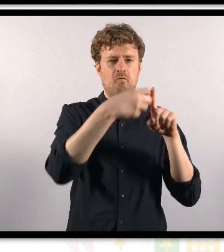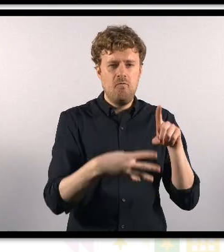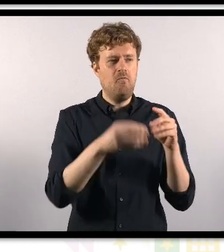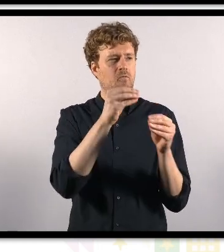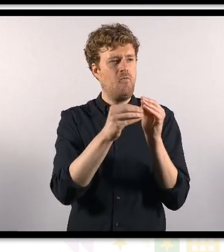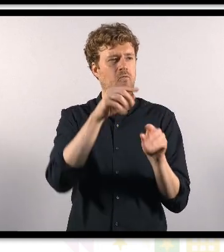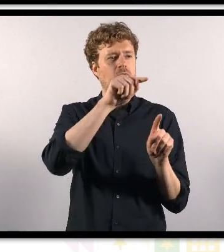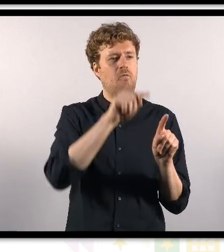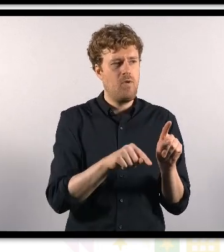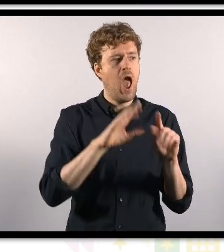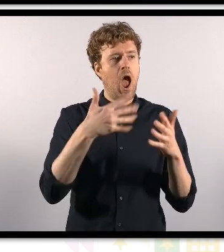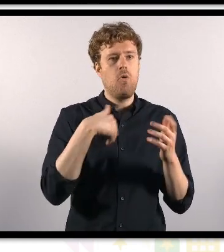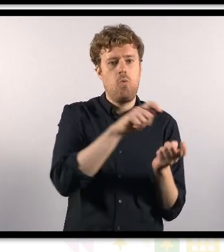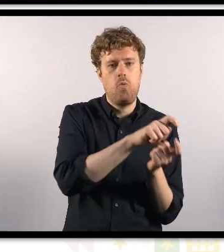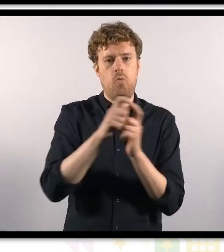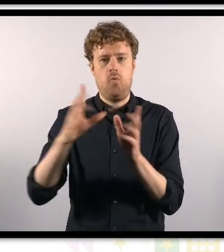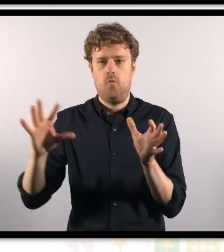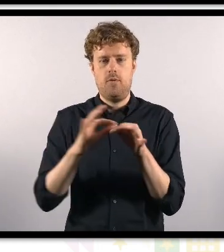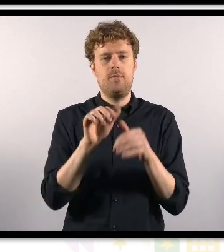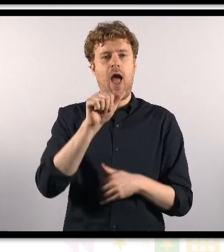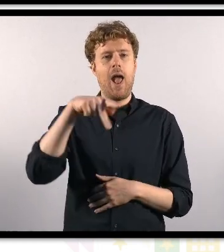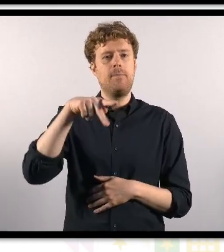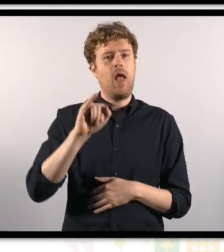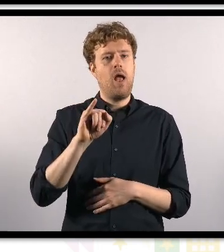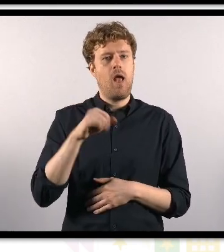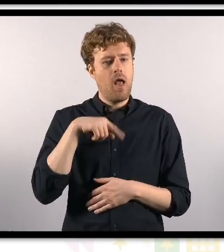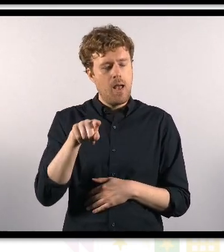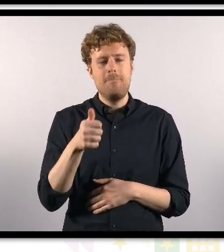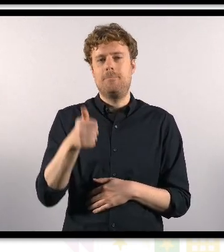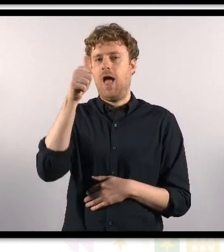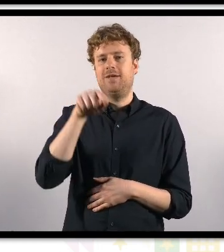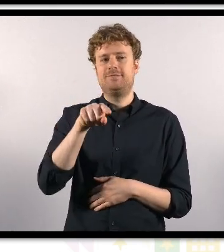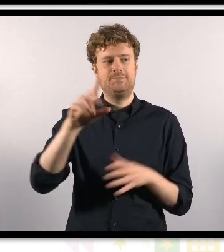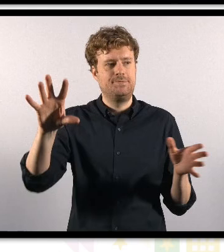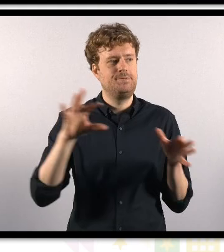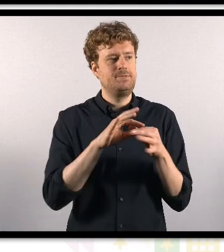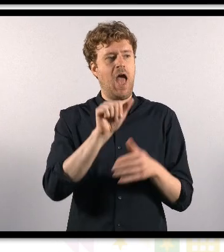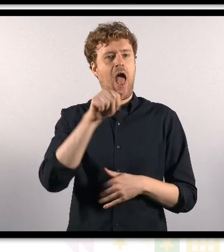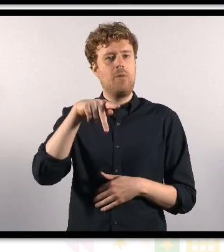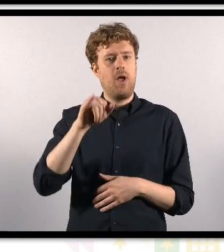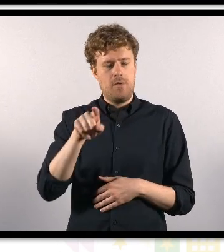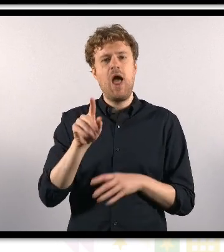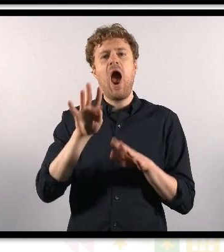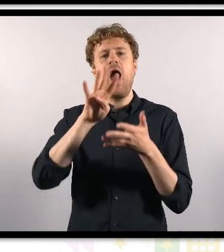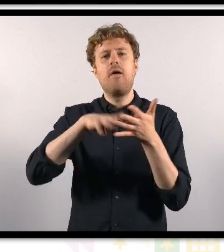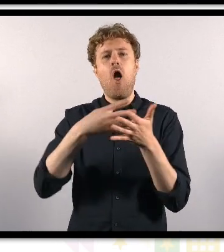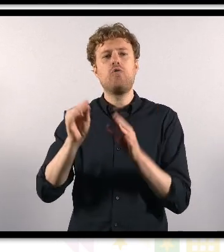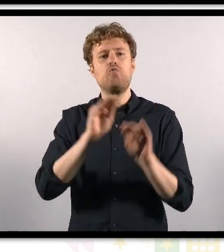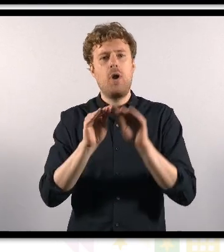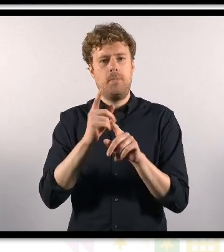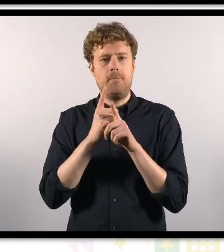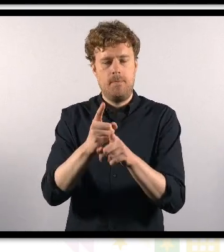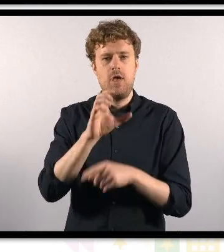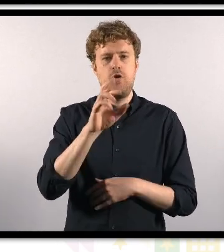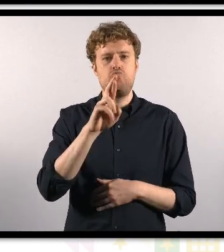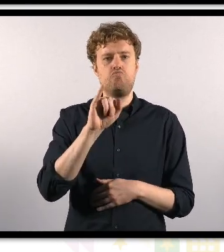you would probably do it with the anomaly detection under the hood and then providing the responses for the LLM to summarize. Stick to what